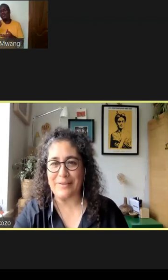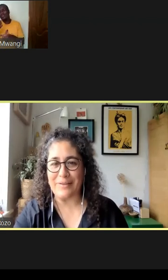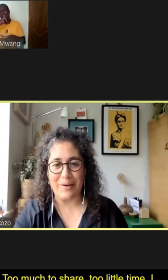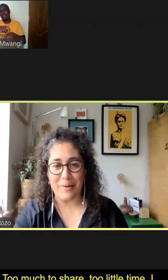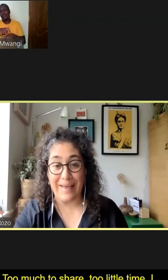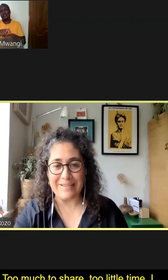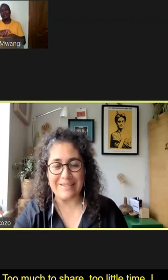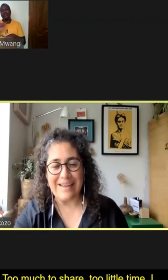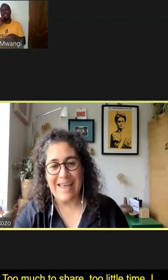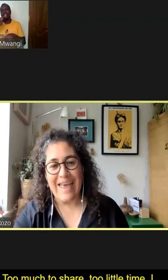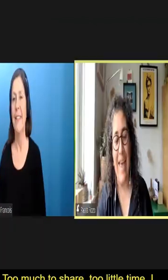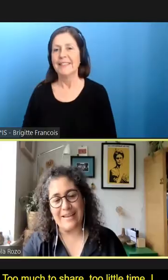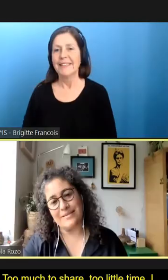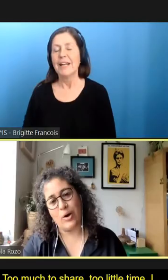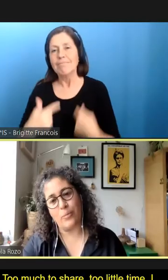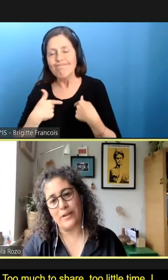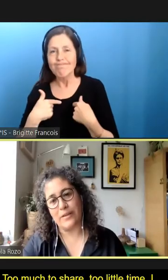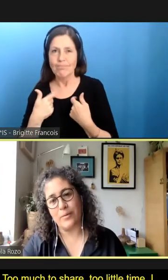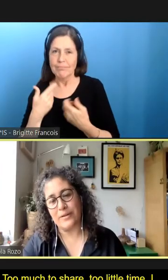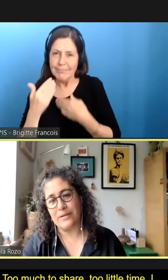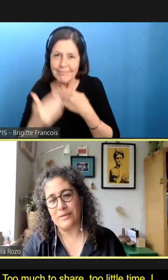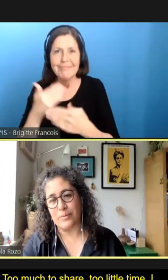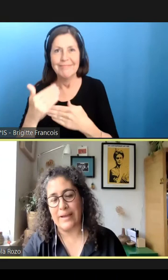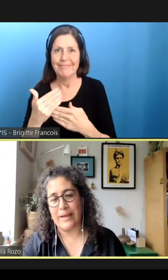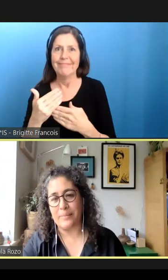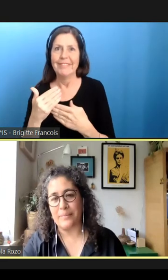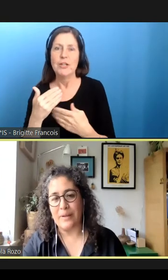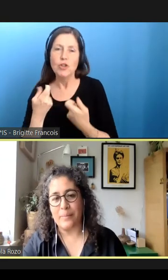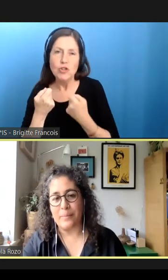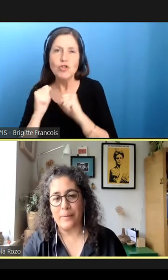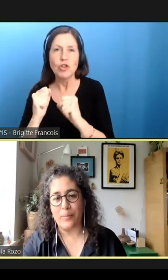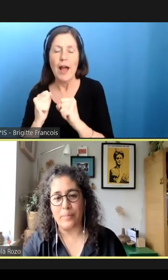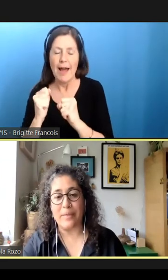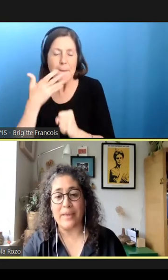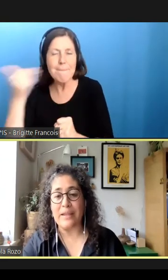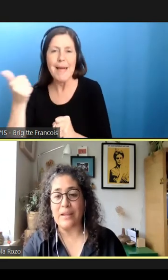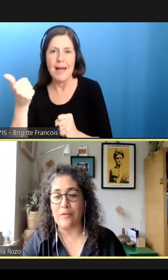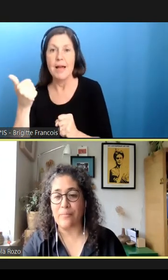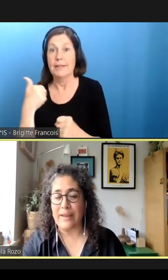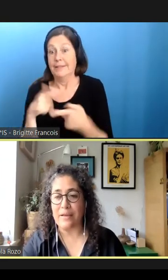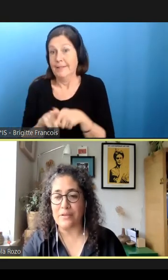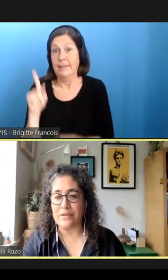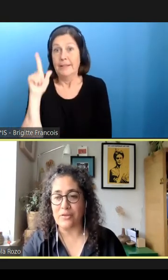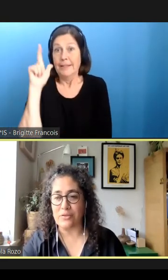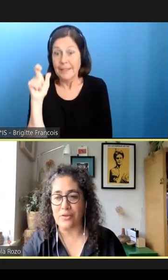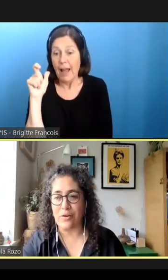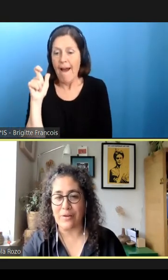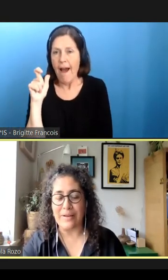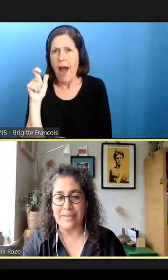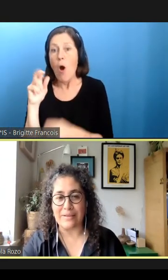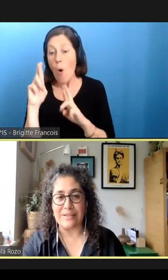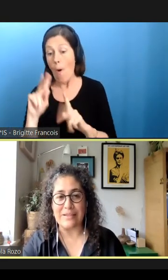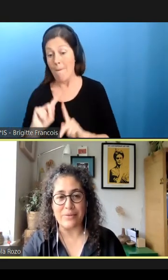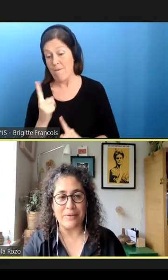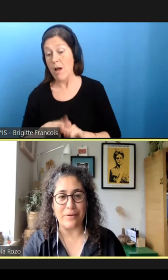we'll try our best. And hopefully this will be the beginning of many conversations, or